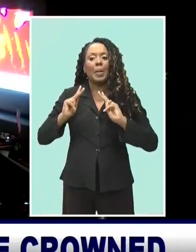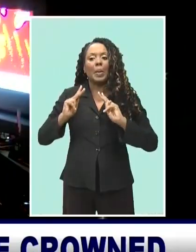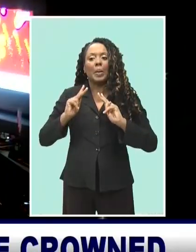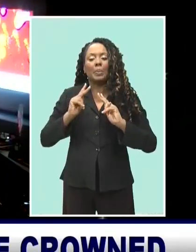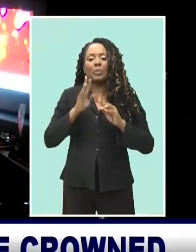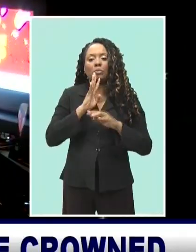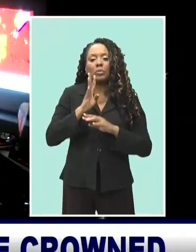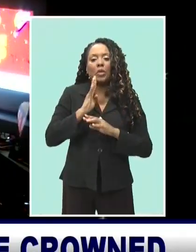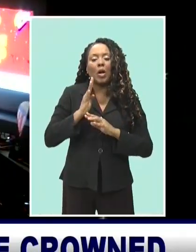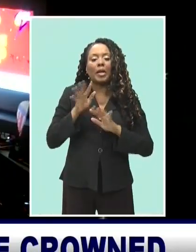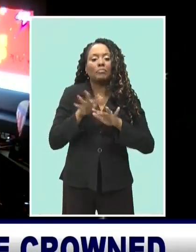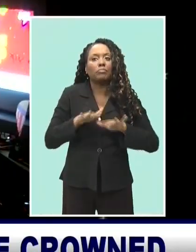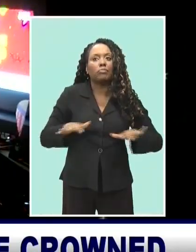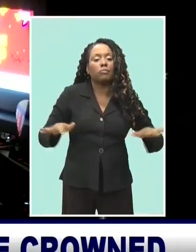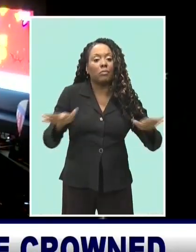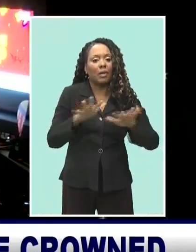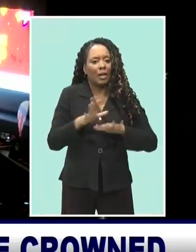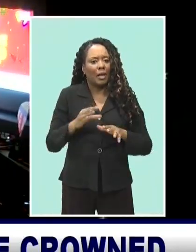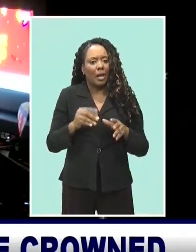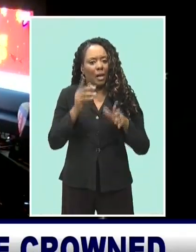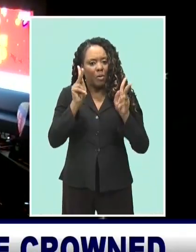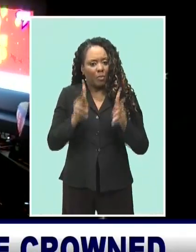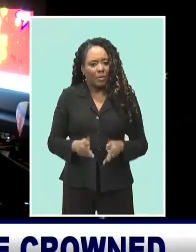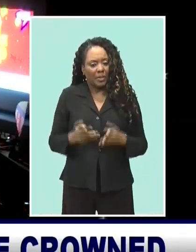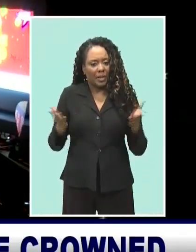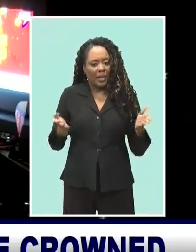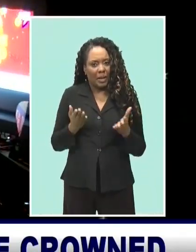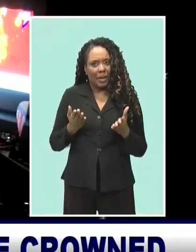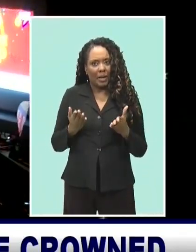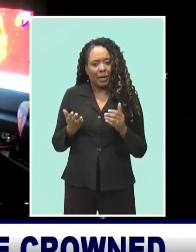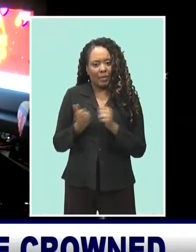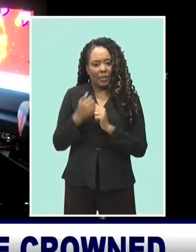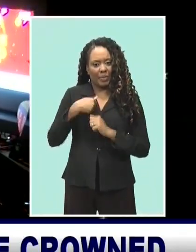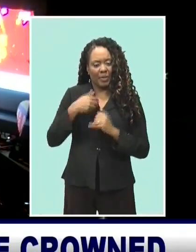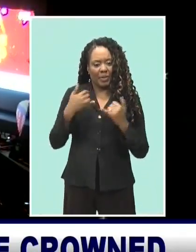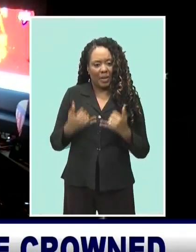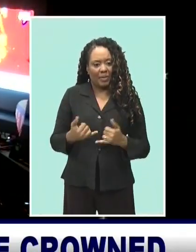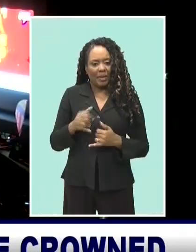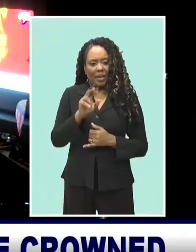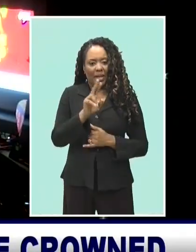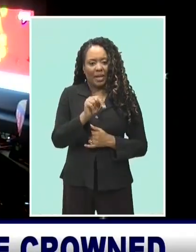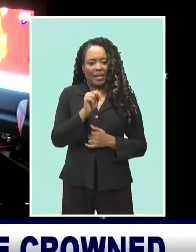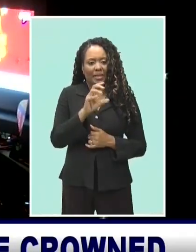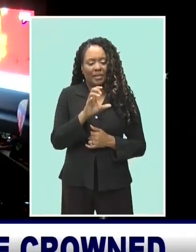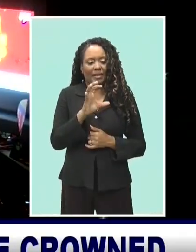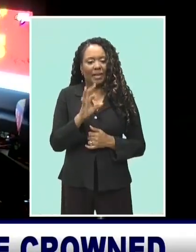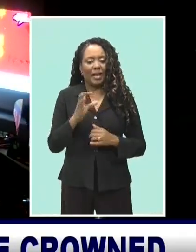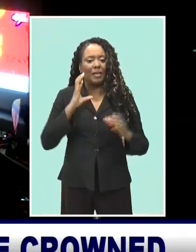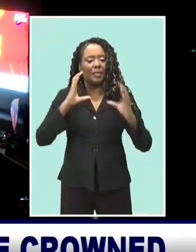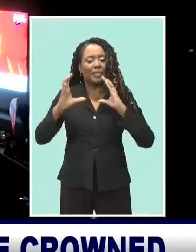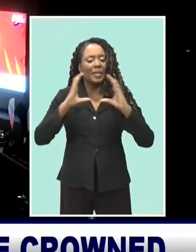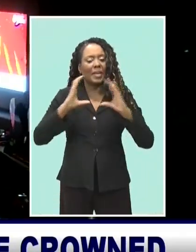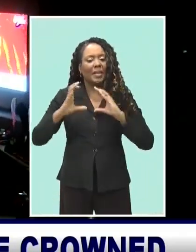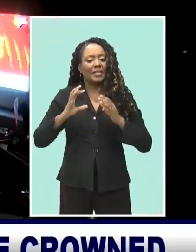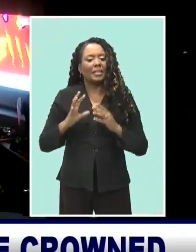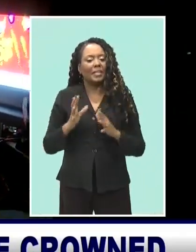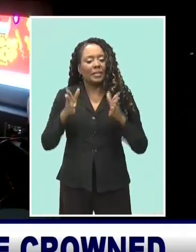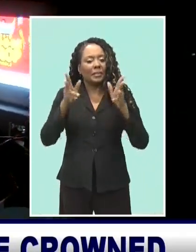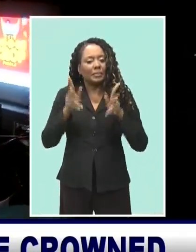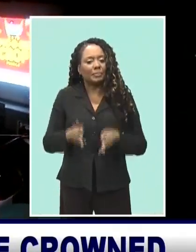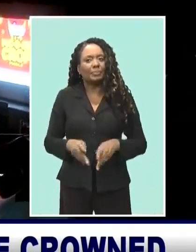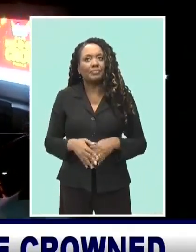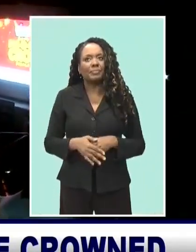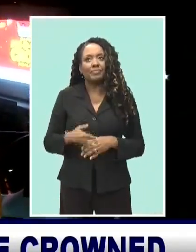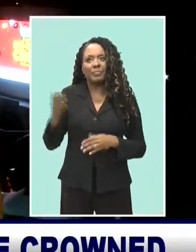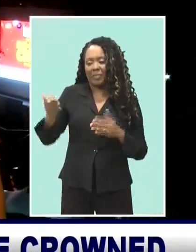And joining me now to give me some details about the competition is the NCS Corporate Communication Specialist, Simone Codrington.